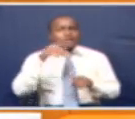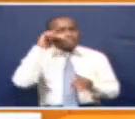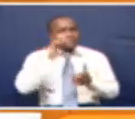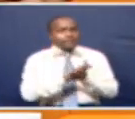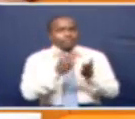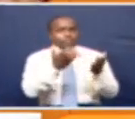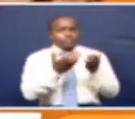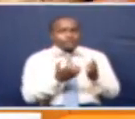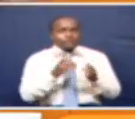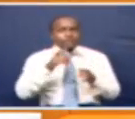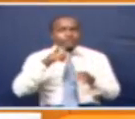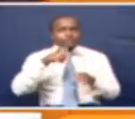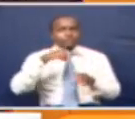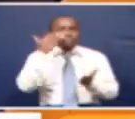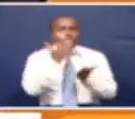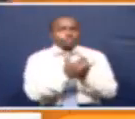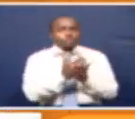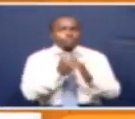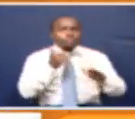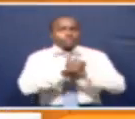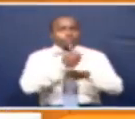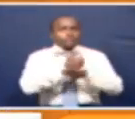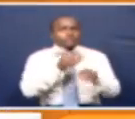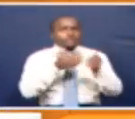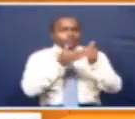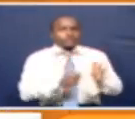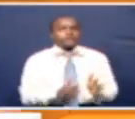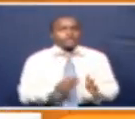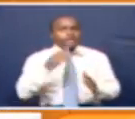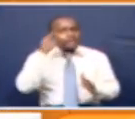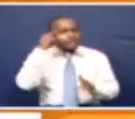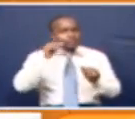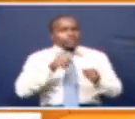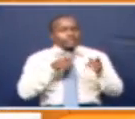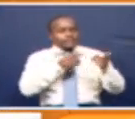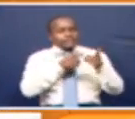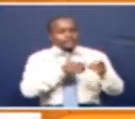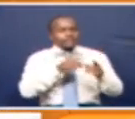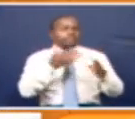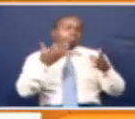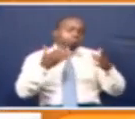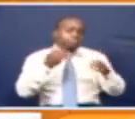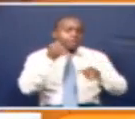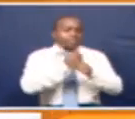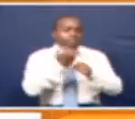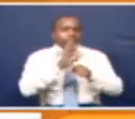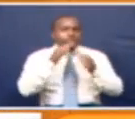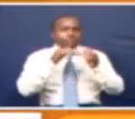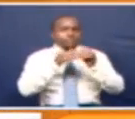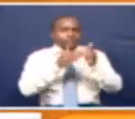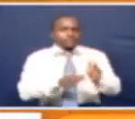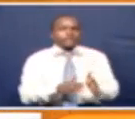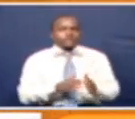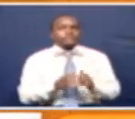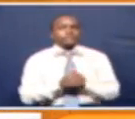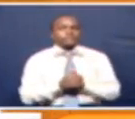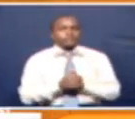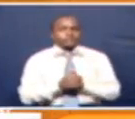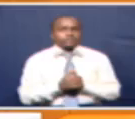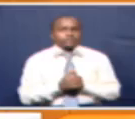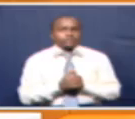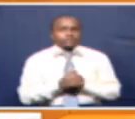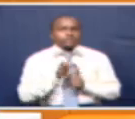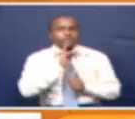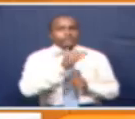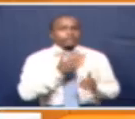We need to stop insulting leaders. I think we can criticize the performance of leaders without going personal on them. So that is my